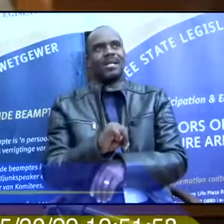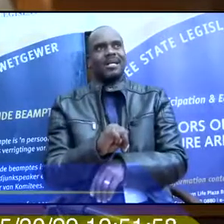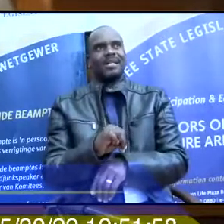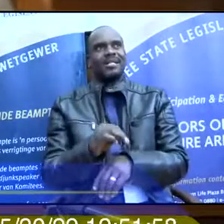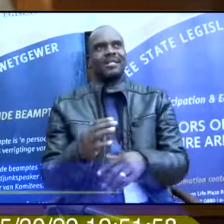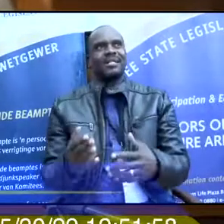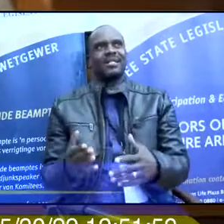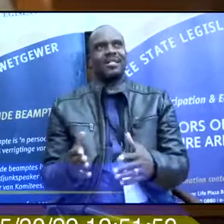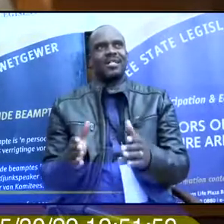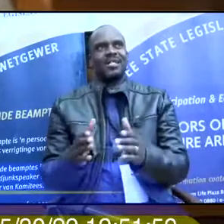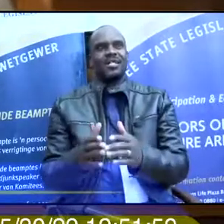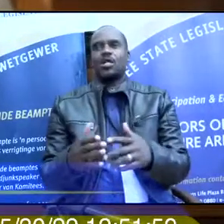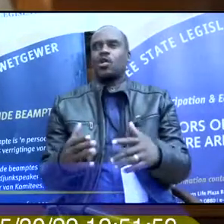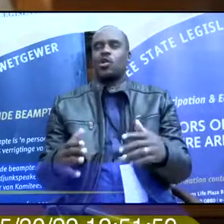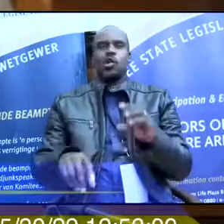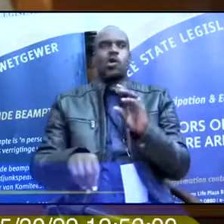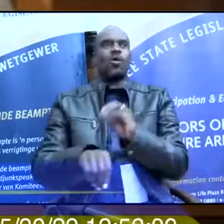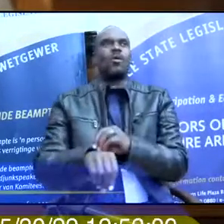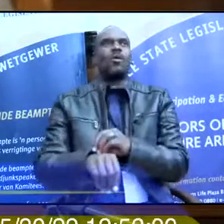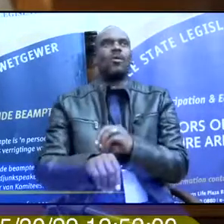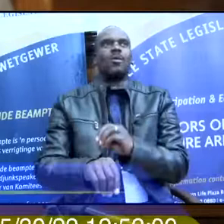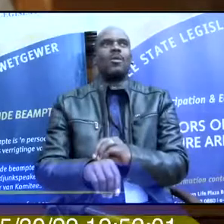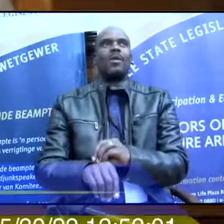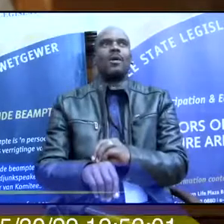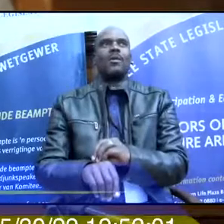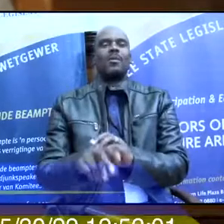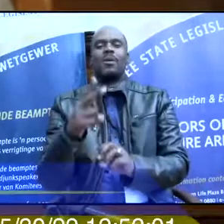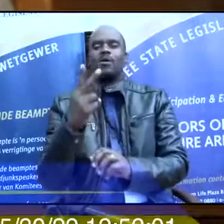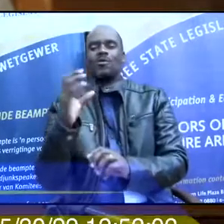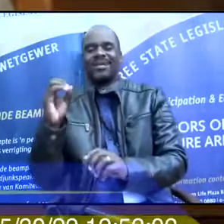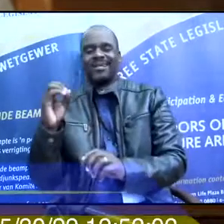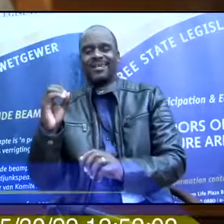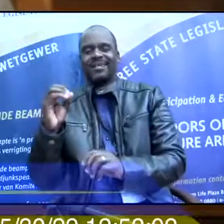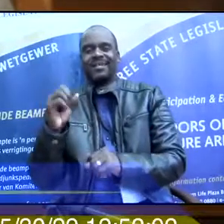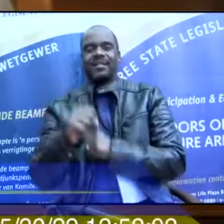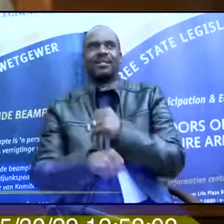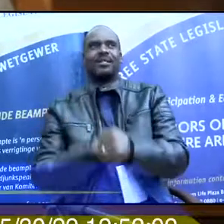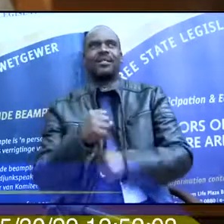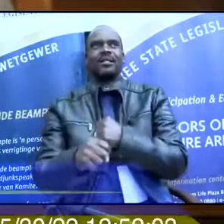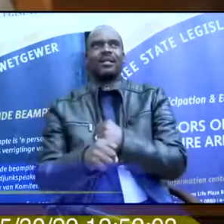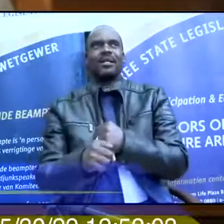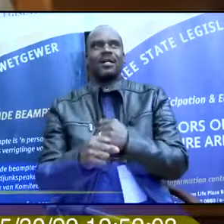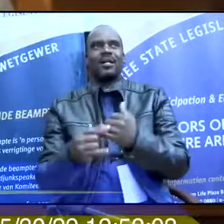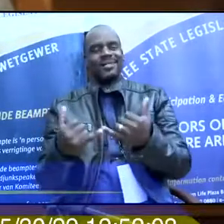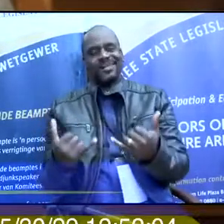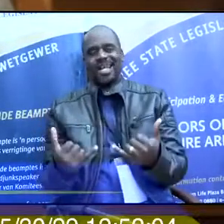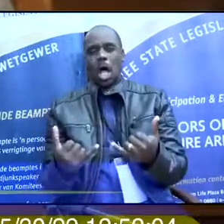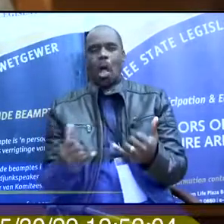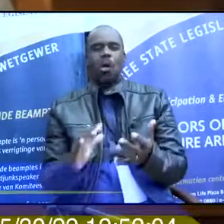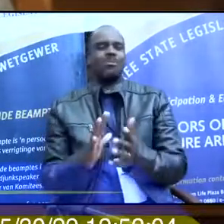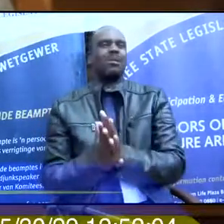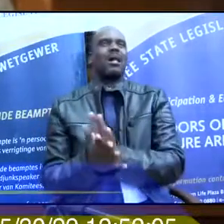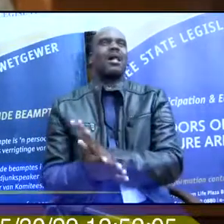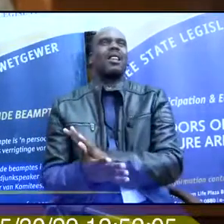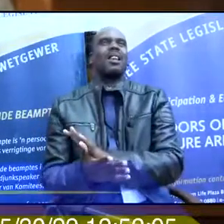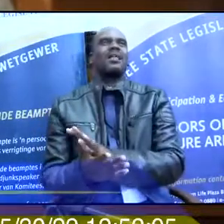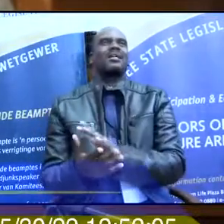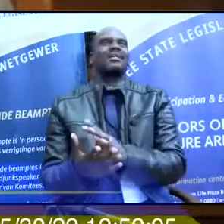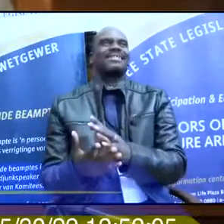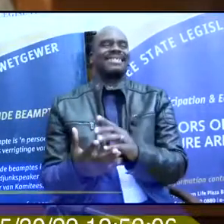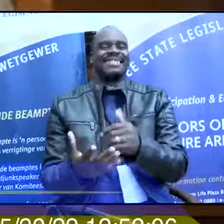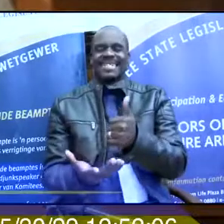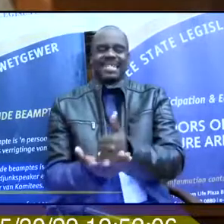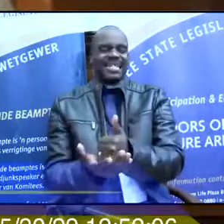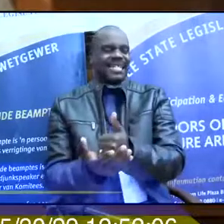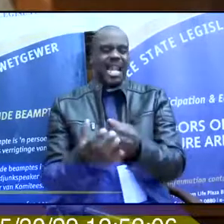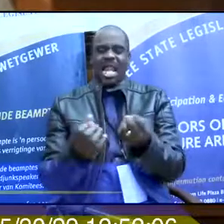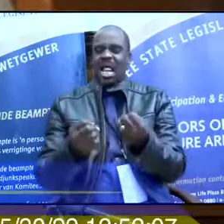extended his contract up to 68 years is now crippled in wheelchair with no